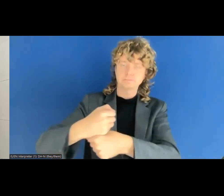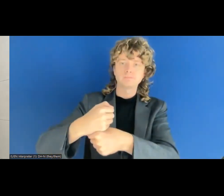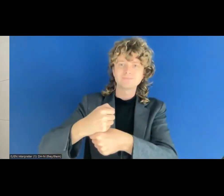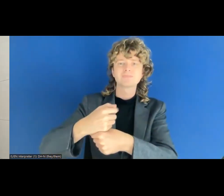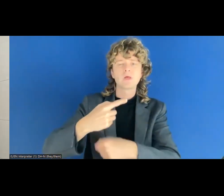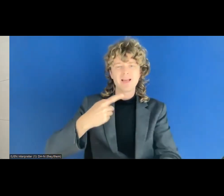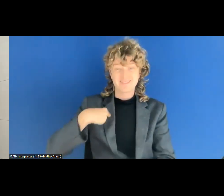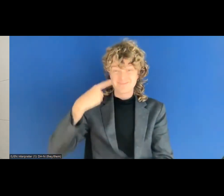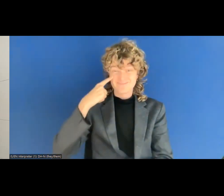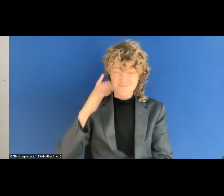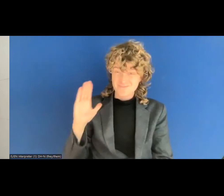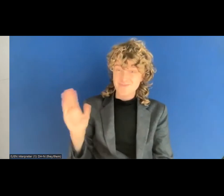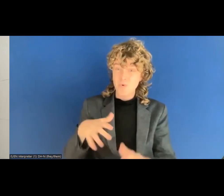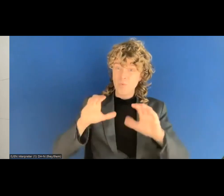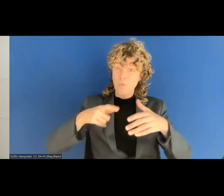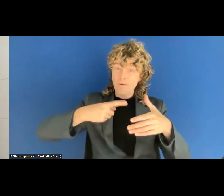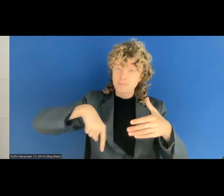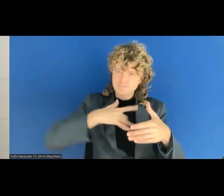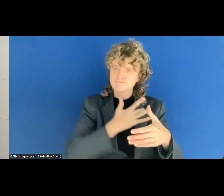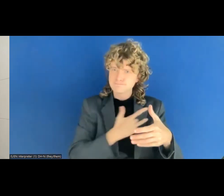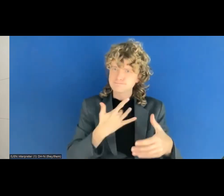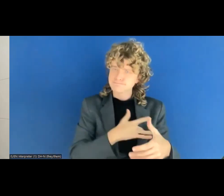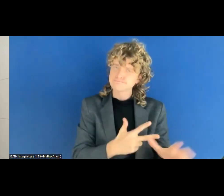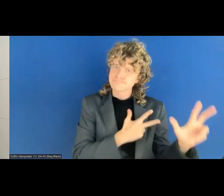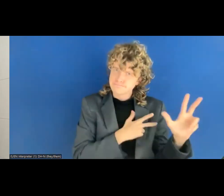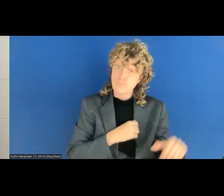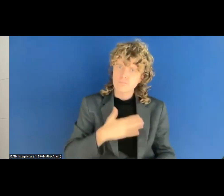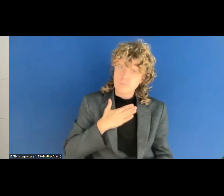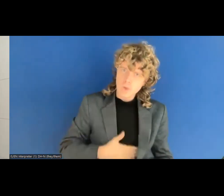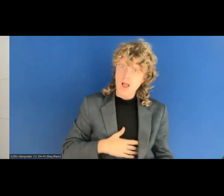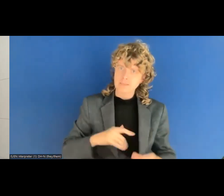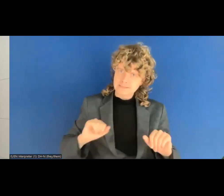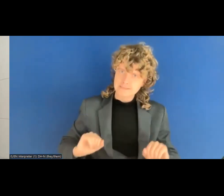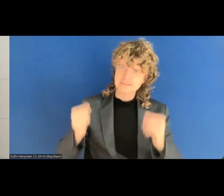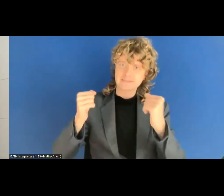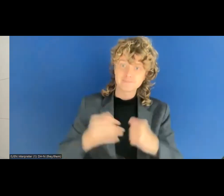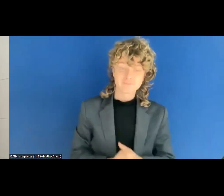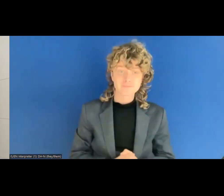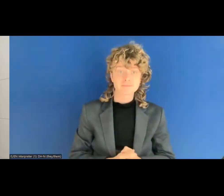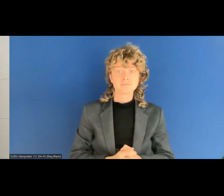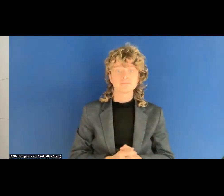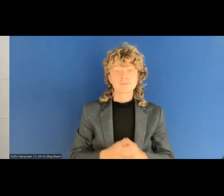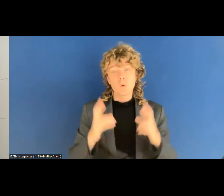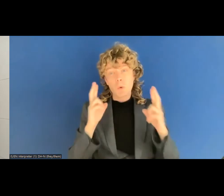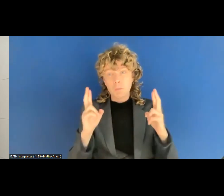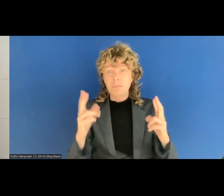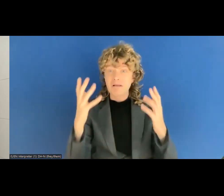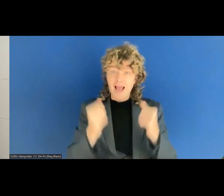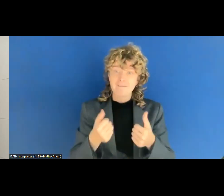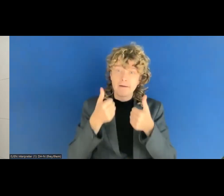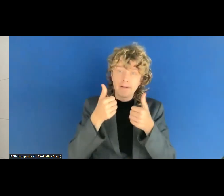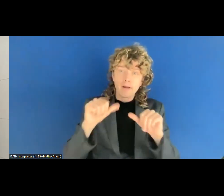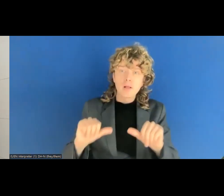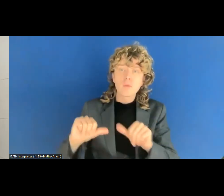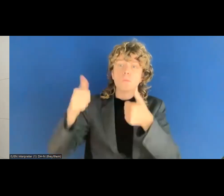So hopefully there will be at least a small improvement in the years to come. I really hope that.